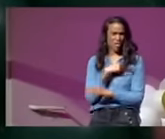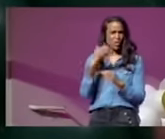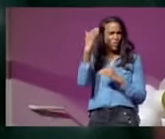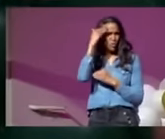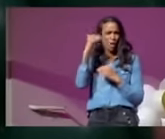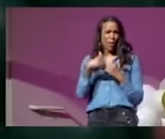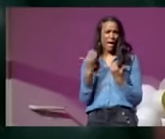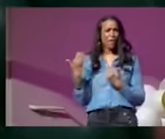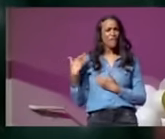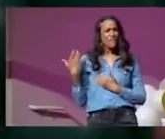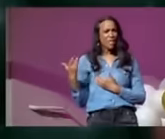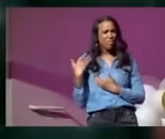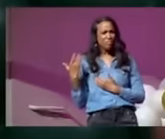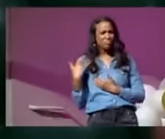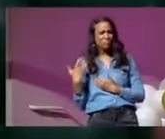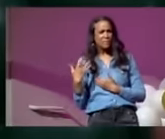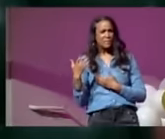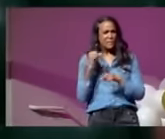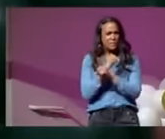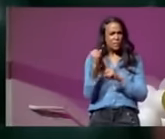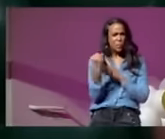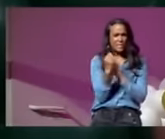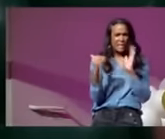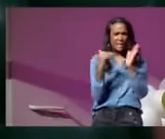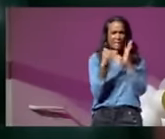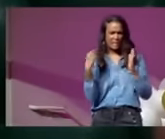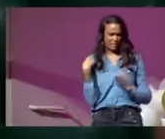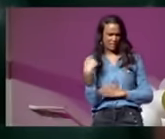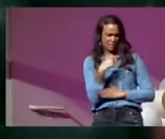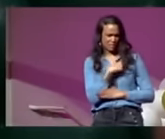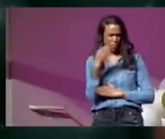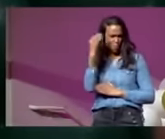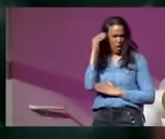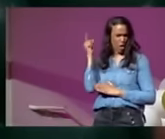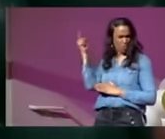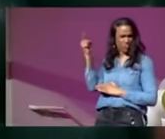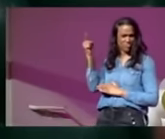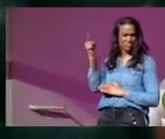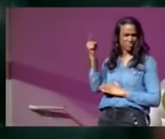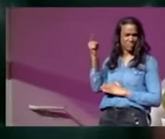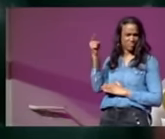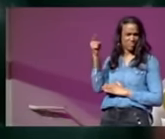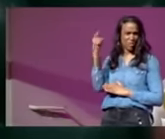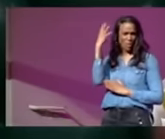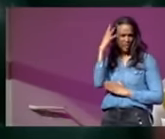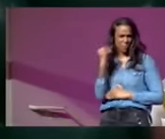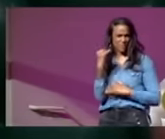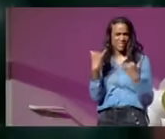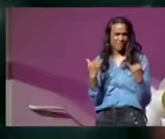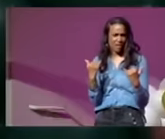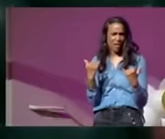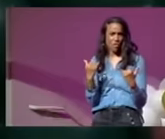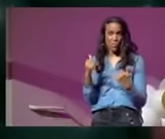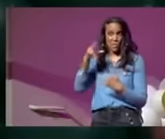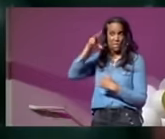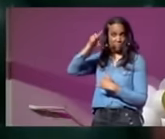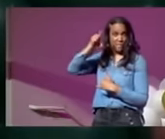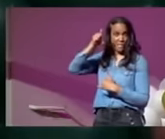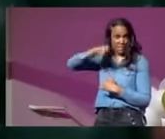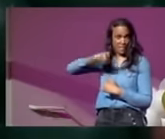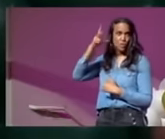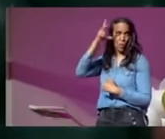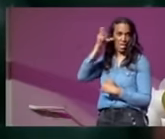know what we're dealing with, what we're up against, and what we are going through. We need a word from